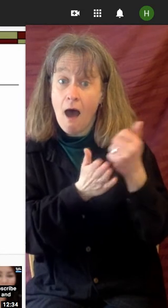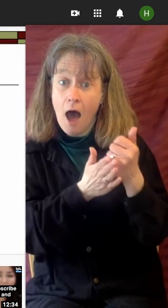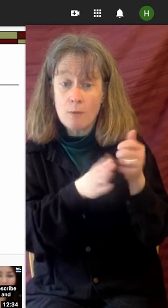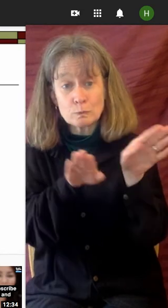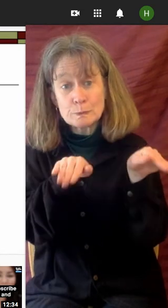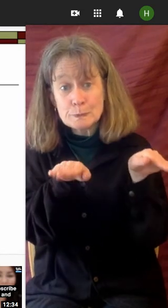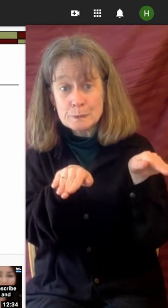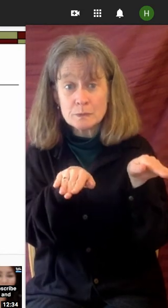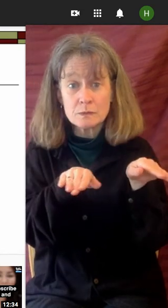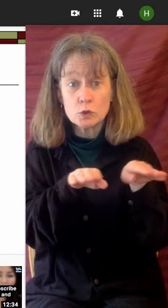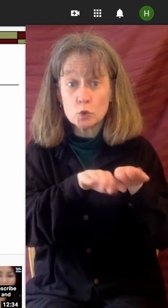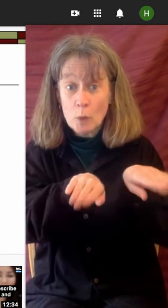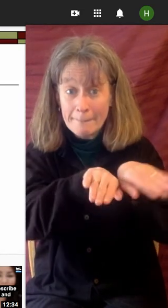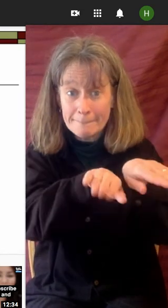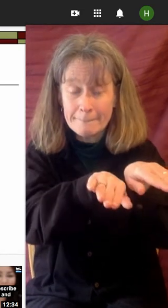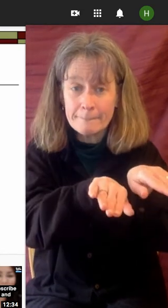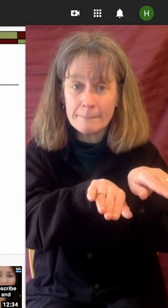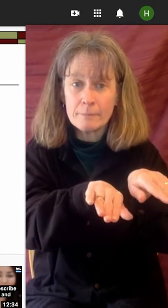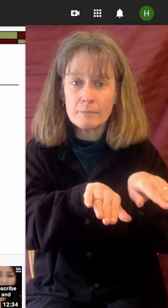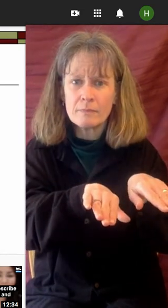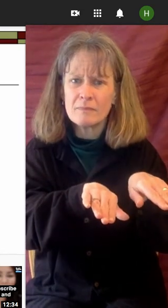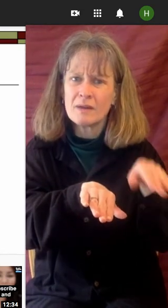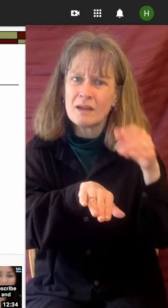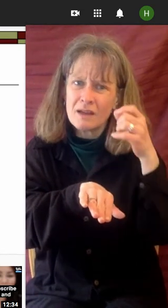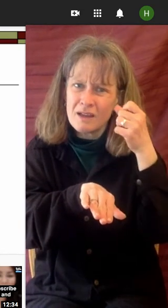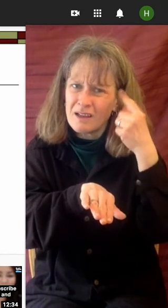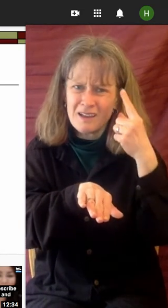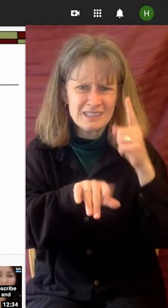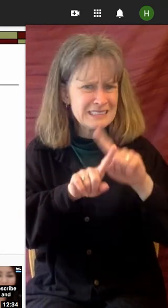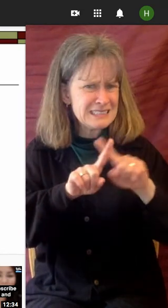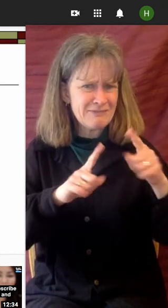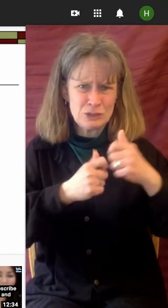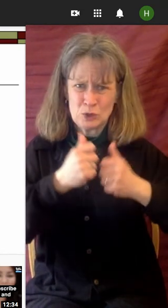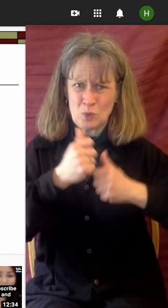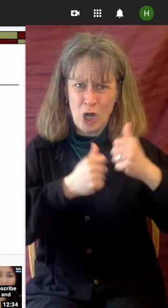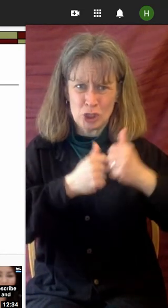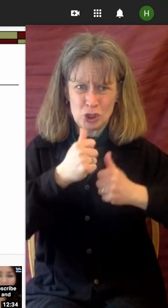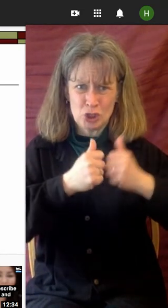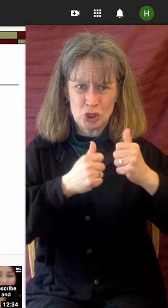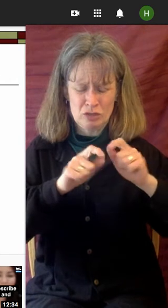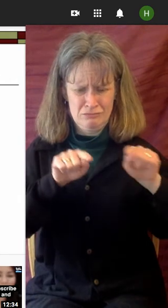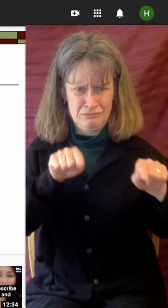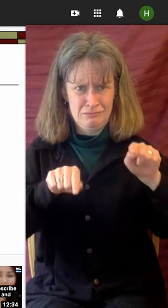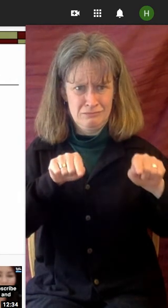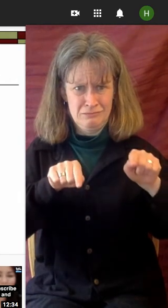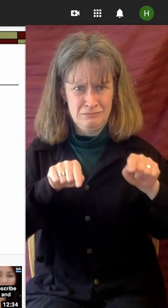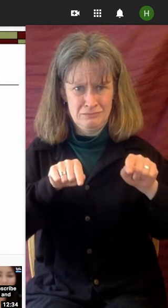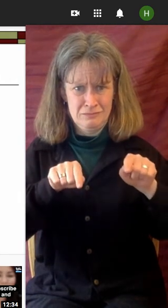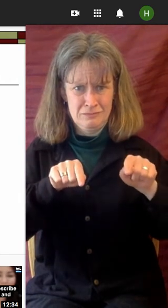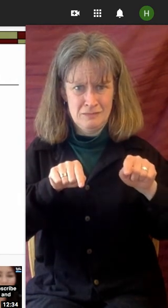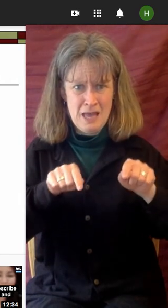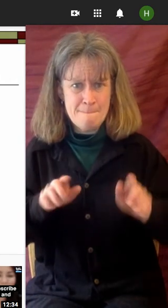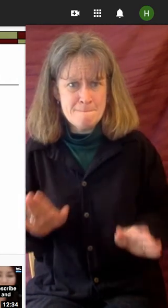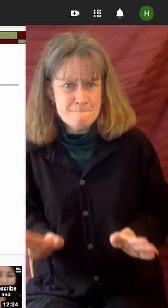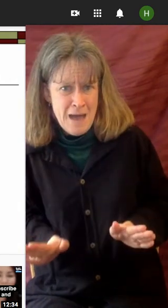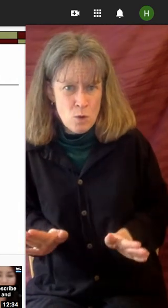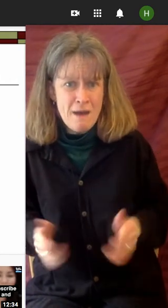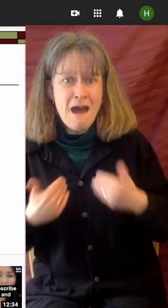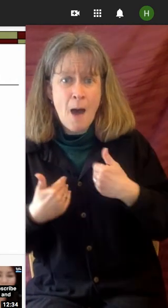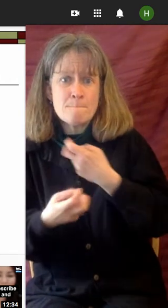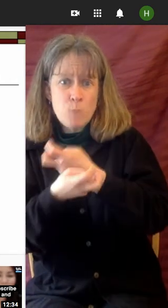to swim, but they have really different structures, right? This has bones in